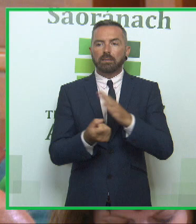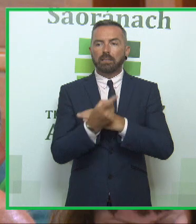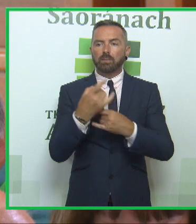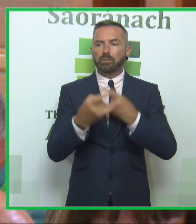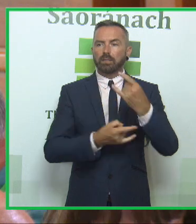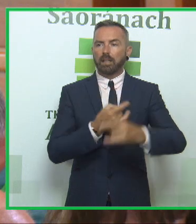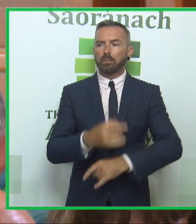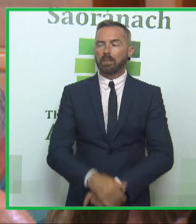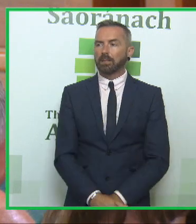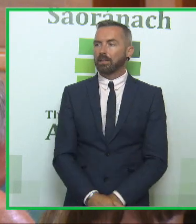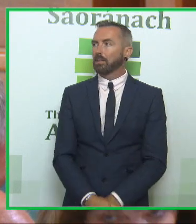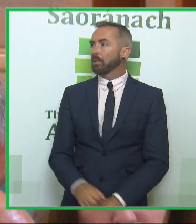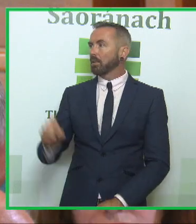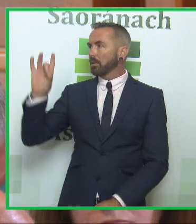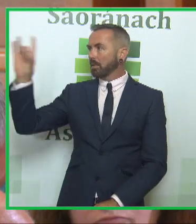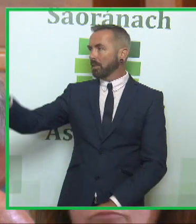happening. Okay.